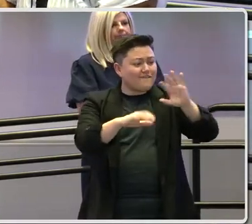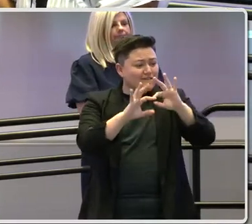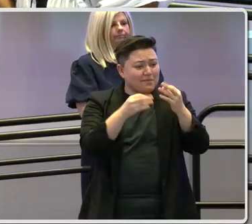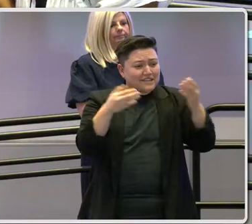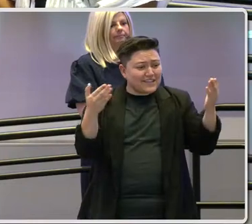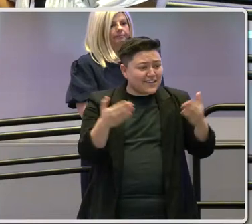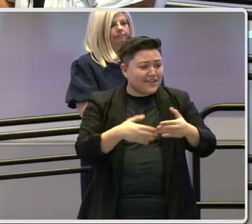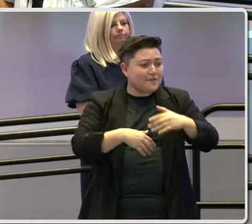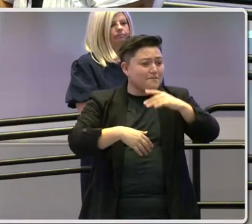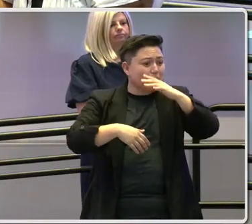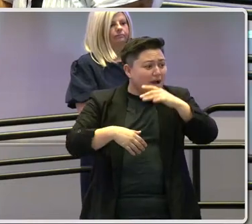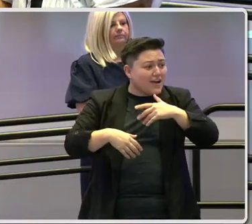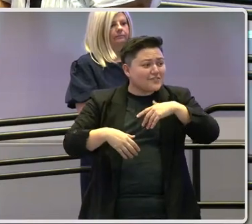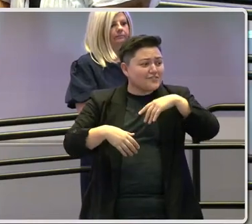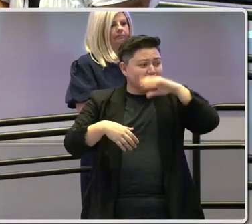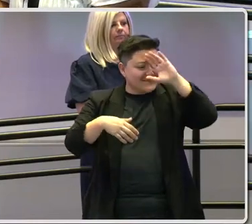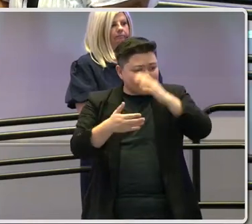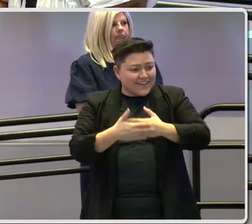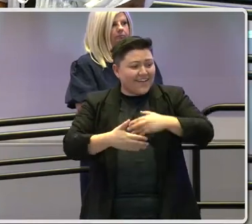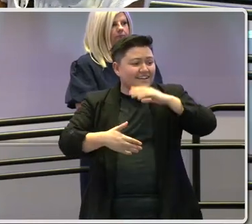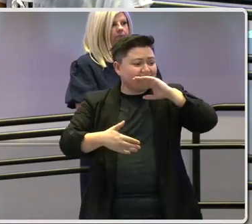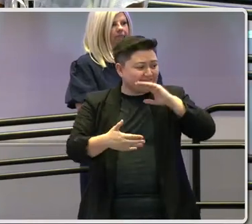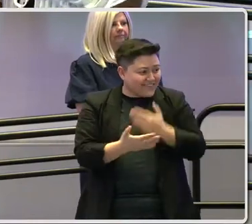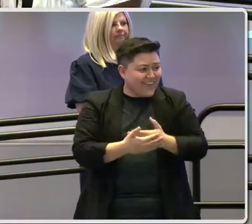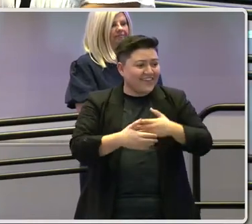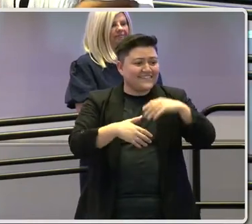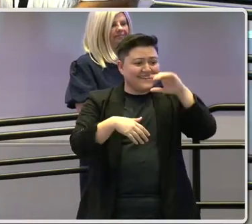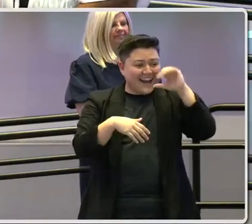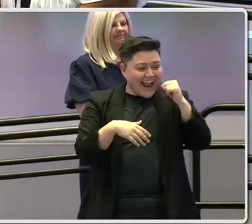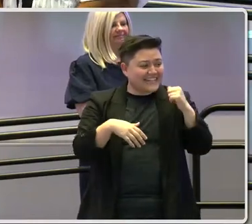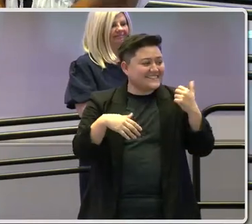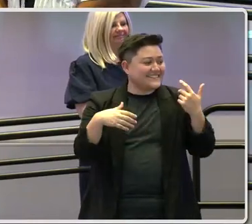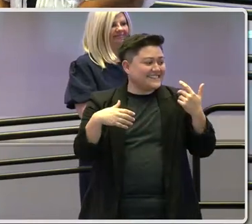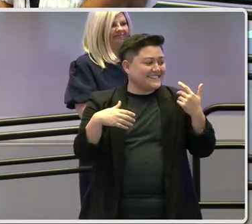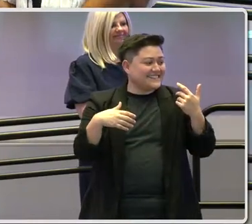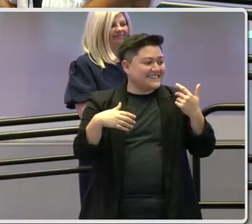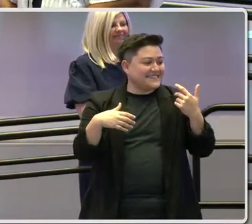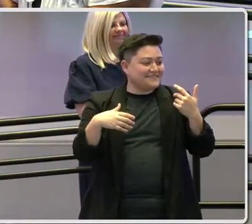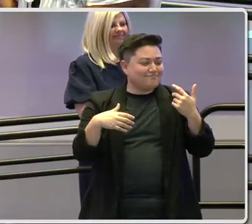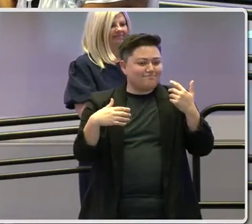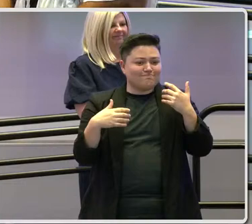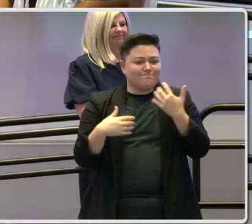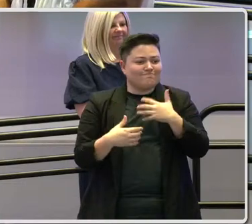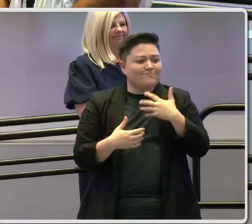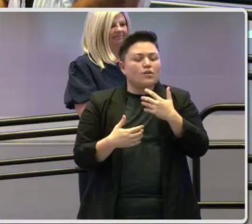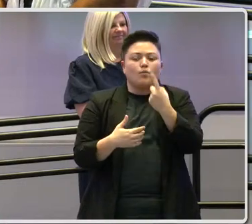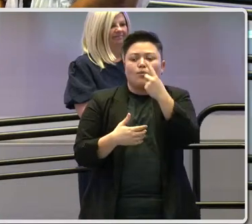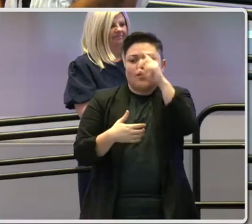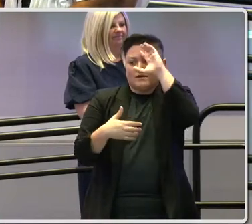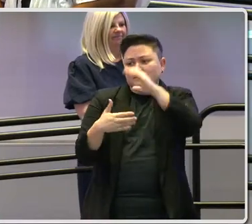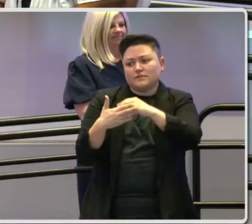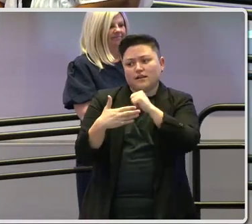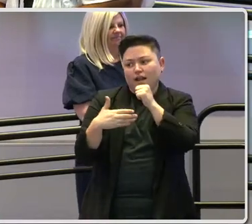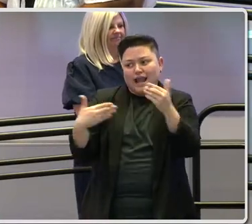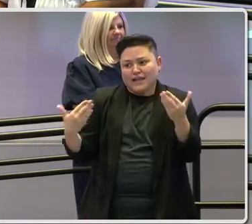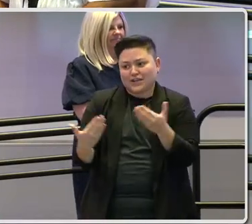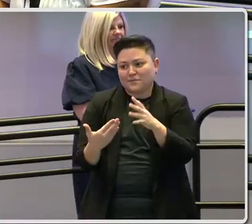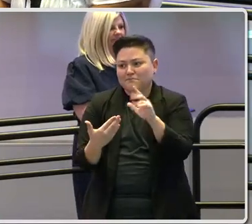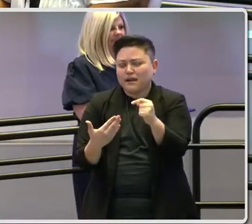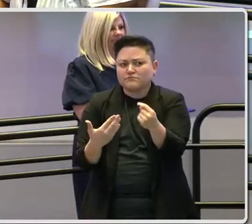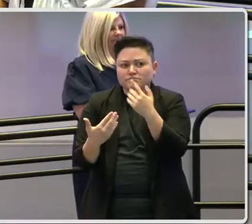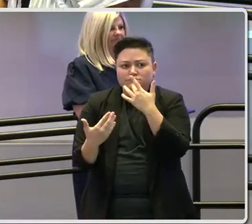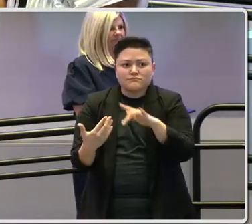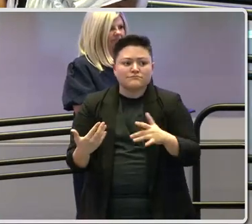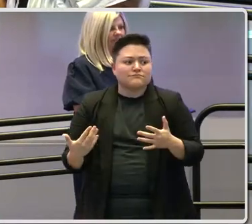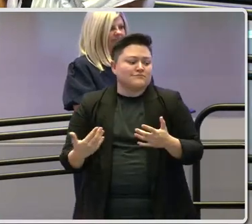auntie, her mother that's gonna greet her when she comes home today, and then also her lovely son that also wasn't here today, but will be able to hear from Janice when